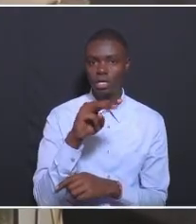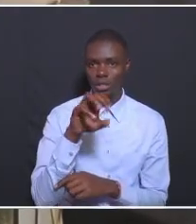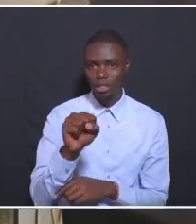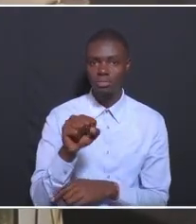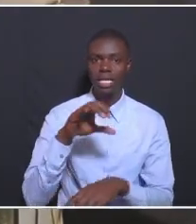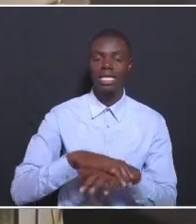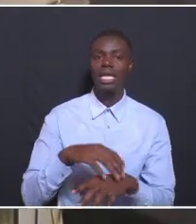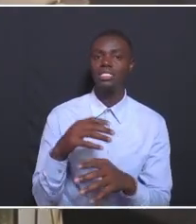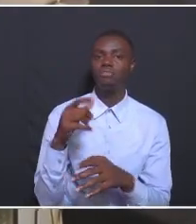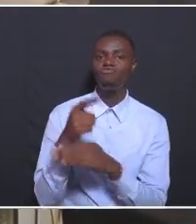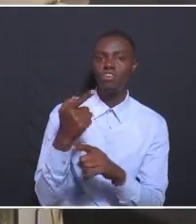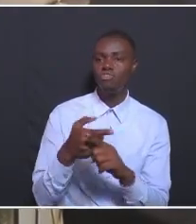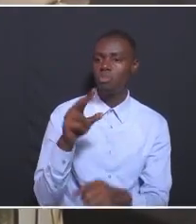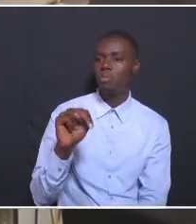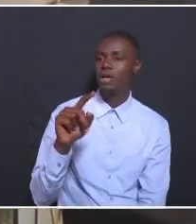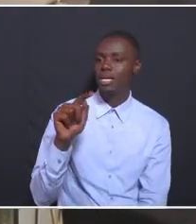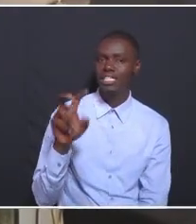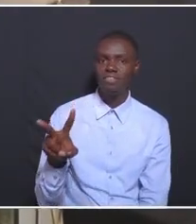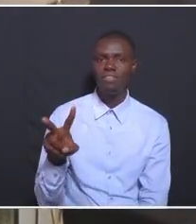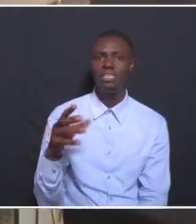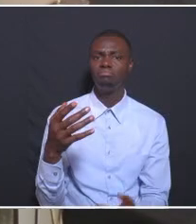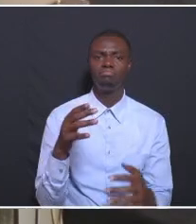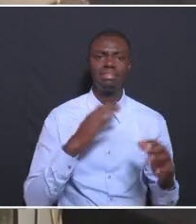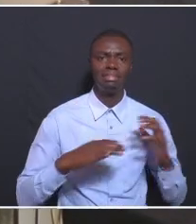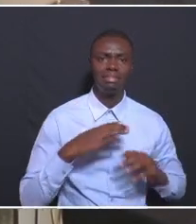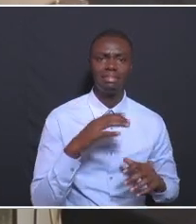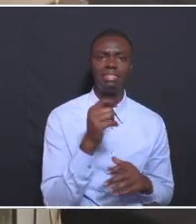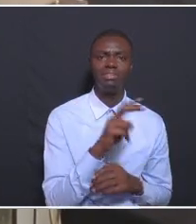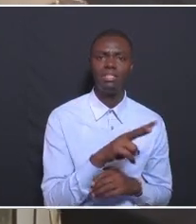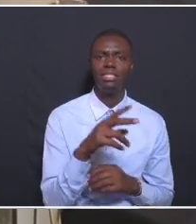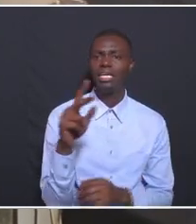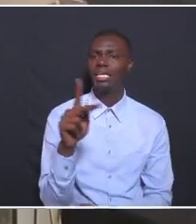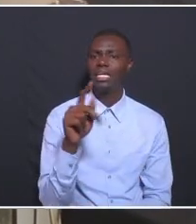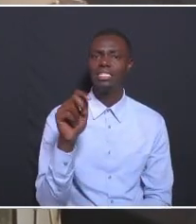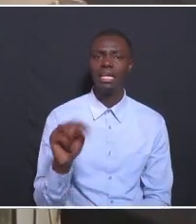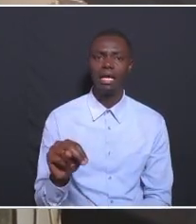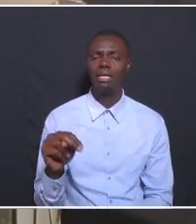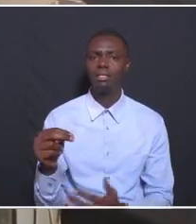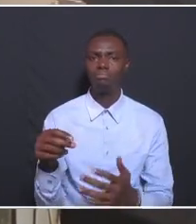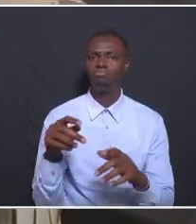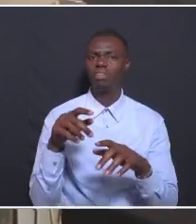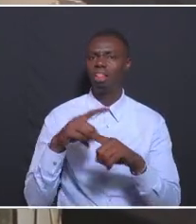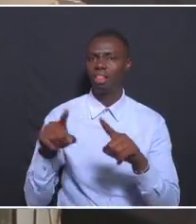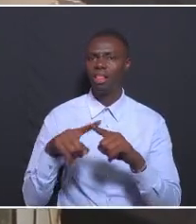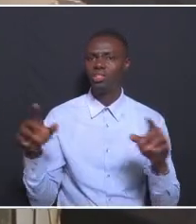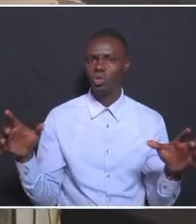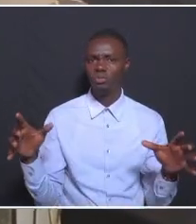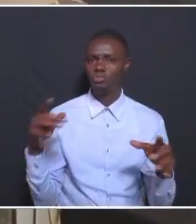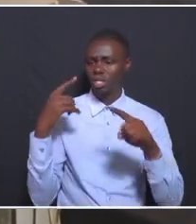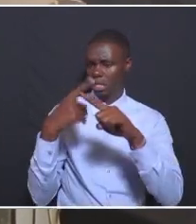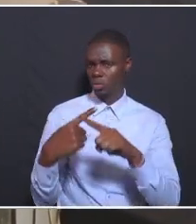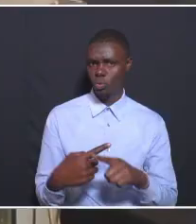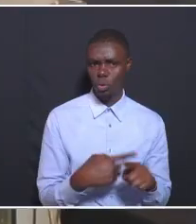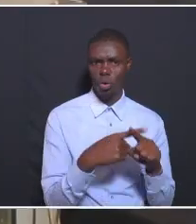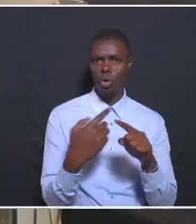from NTV, you know, the networks, Citizen, KTN. So in total, we had almost